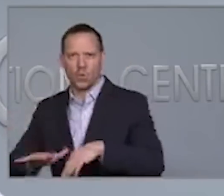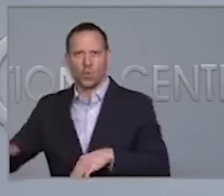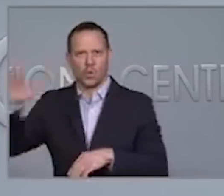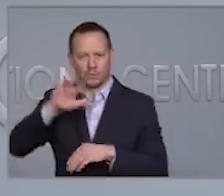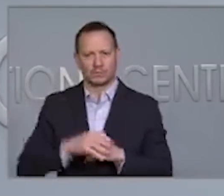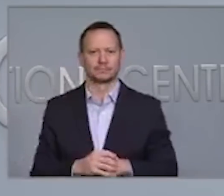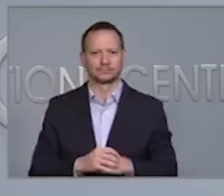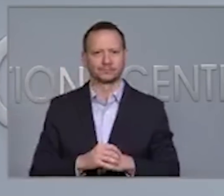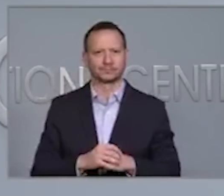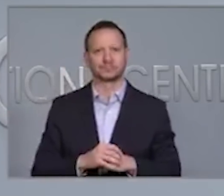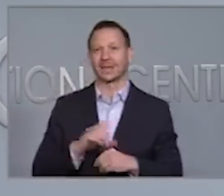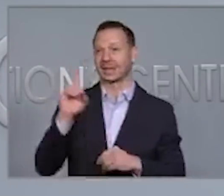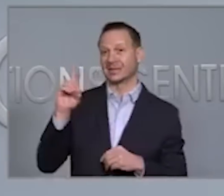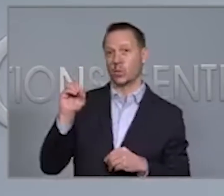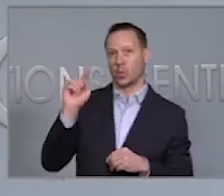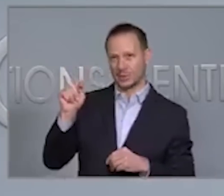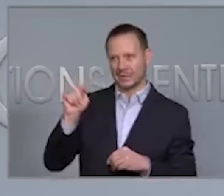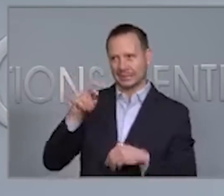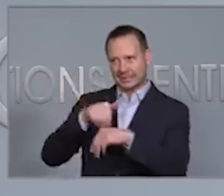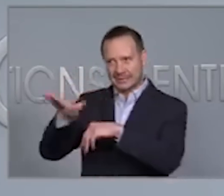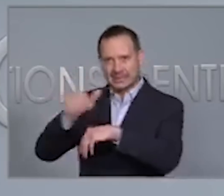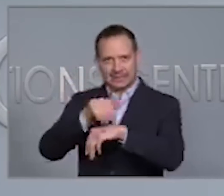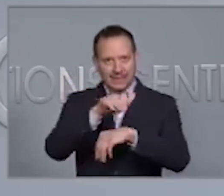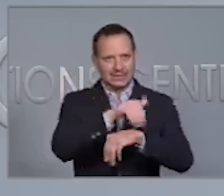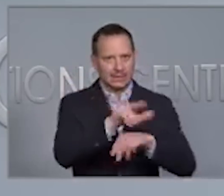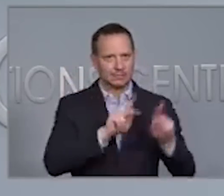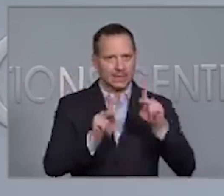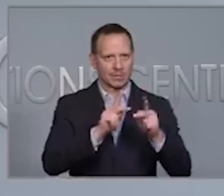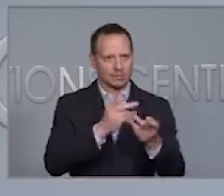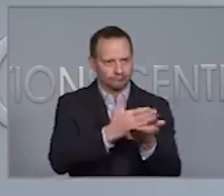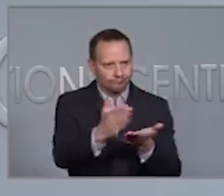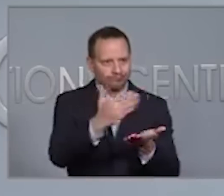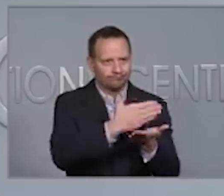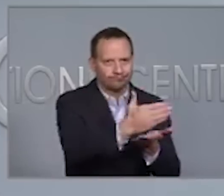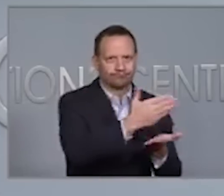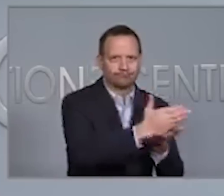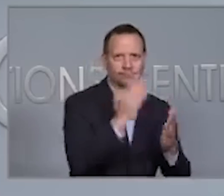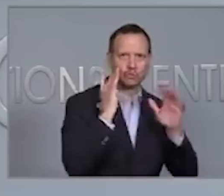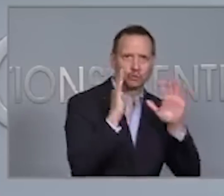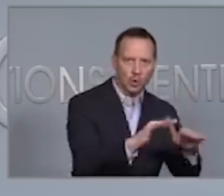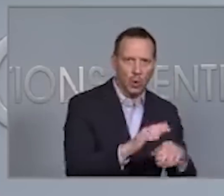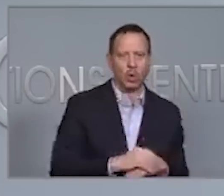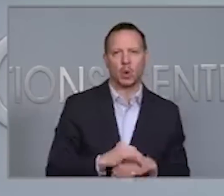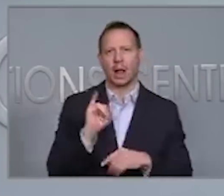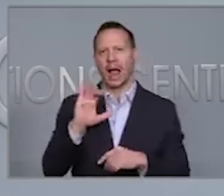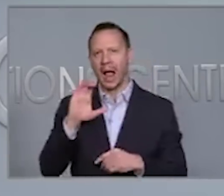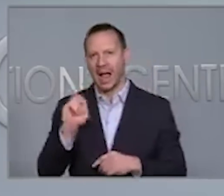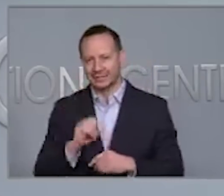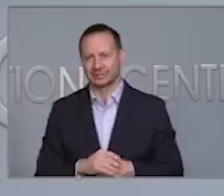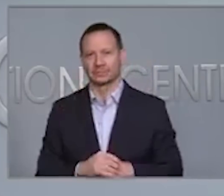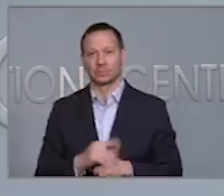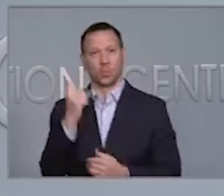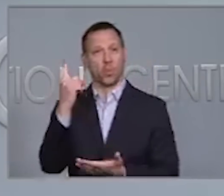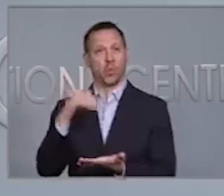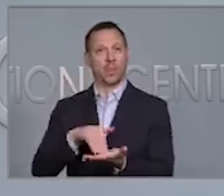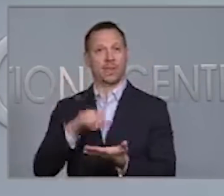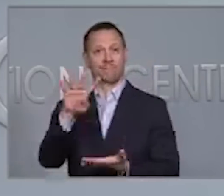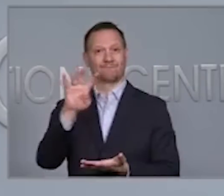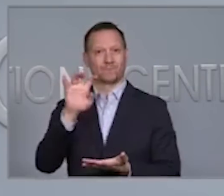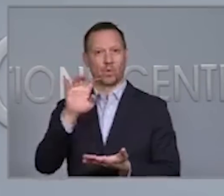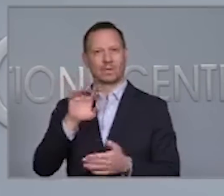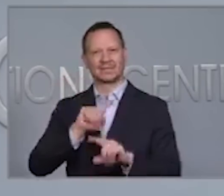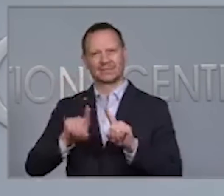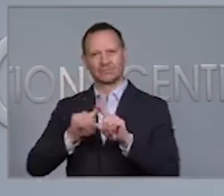shifting crews to remove snow and ice. There are over 1,400 DOT and contractor trucks ready to clear